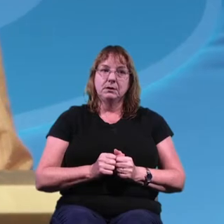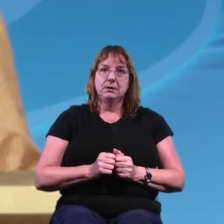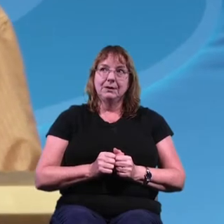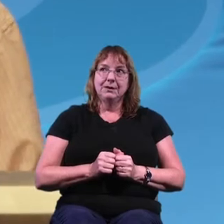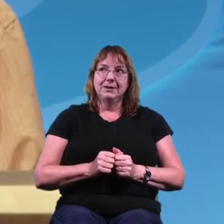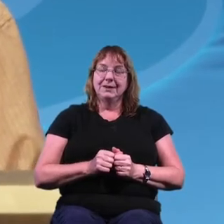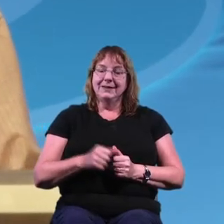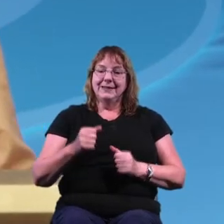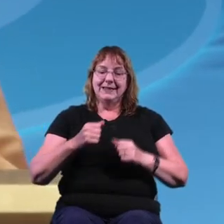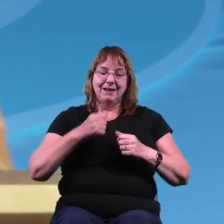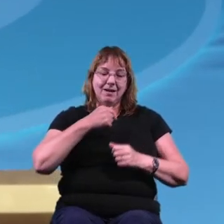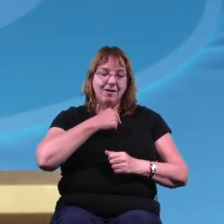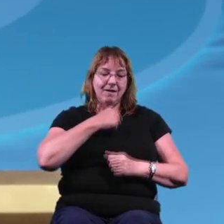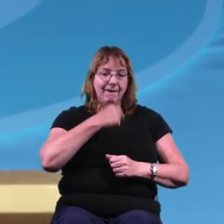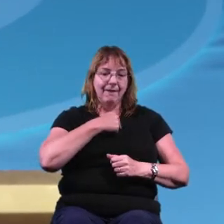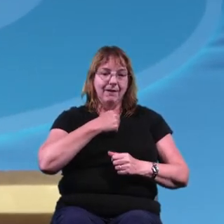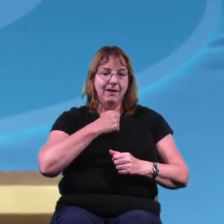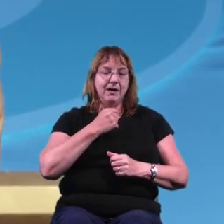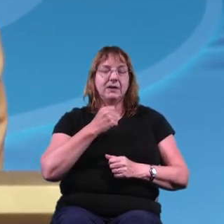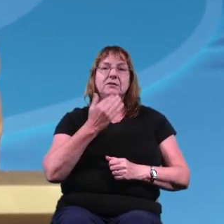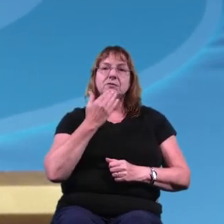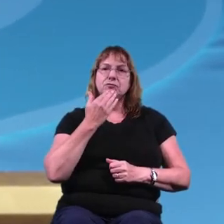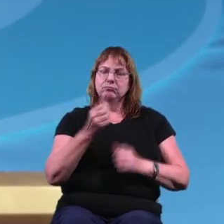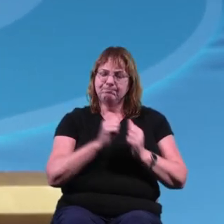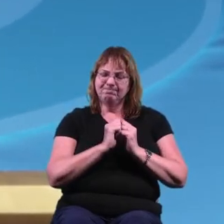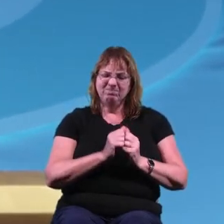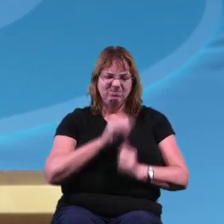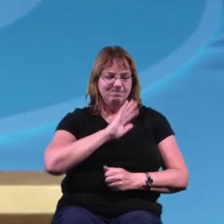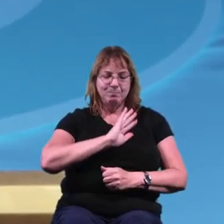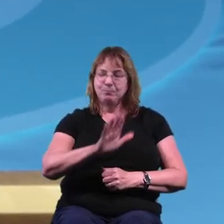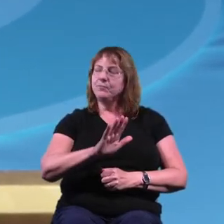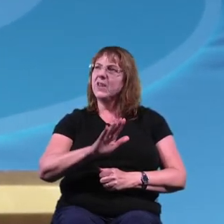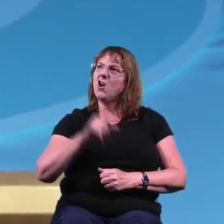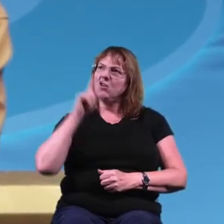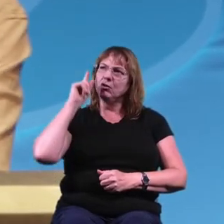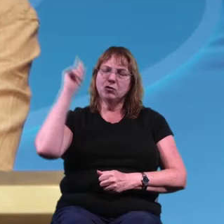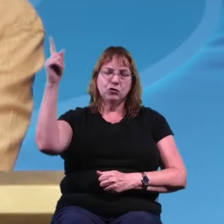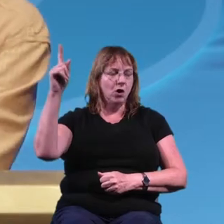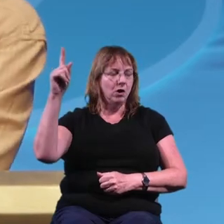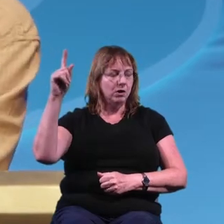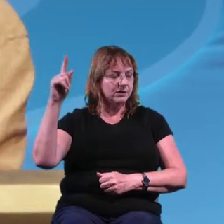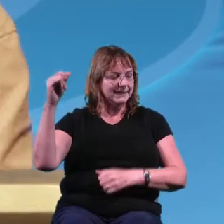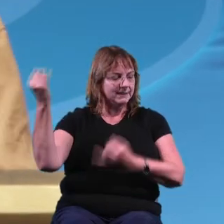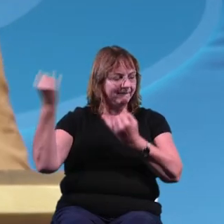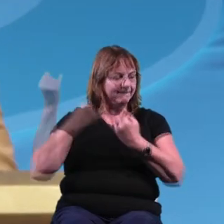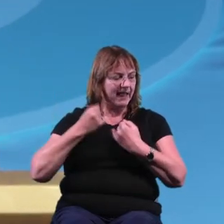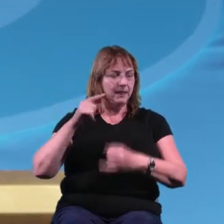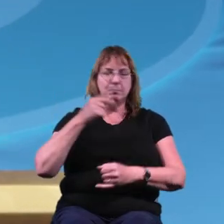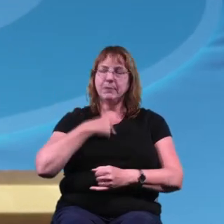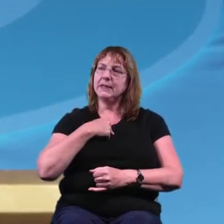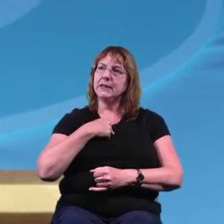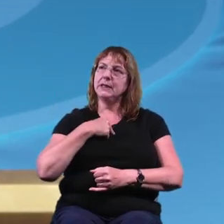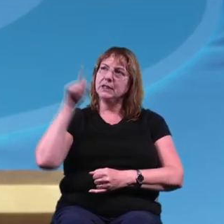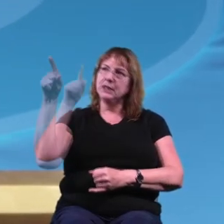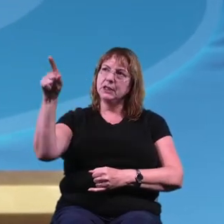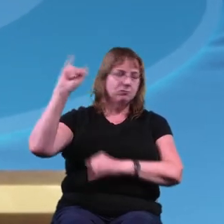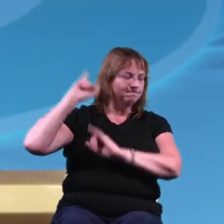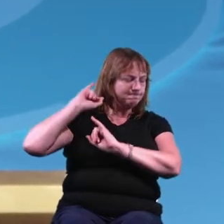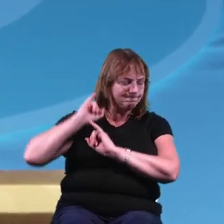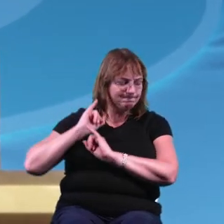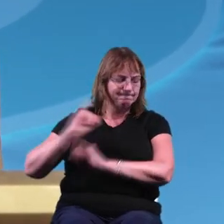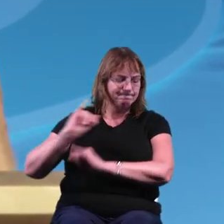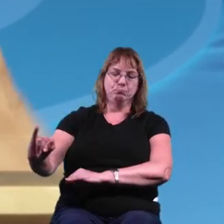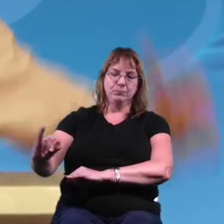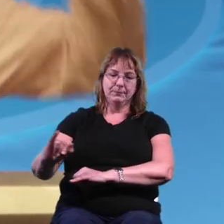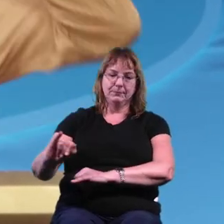An ungrateful heart says, God is letting me down. He is being unfaithful. He's at fault. We put